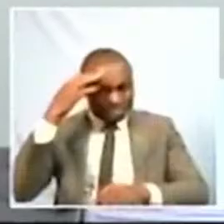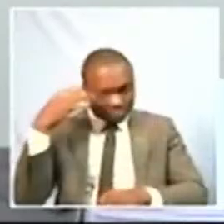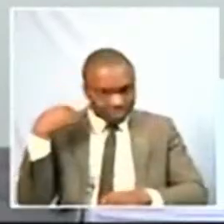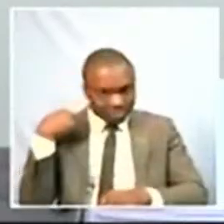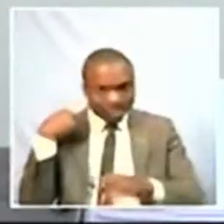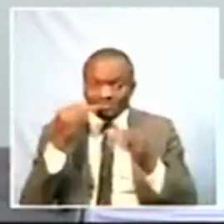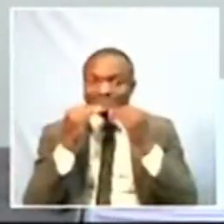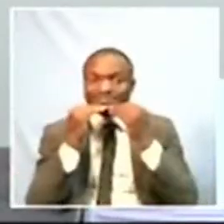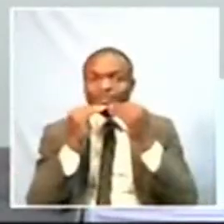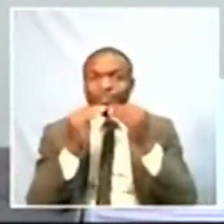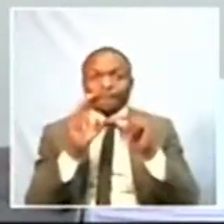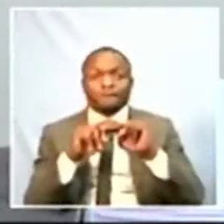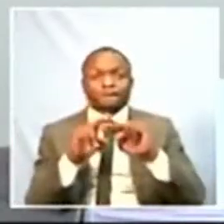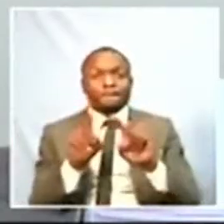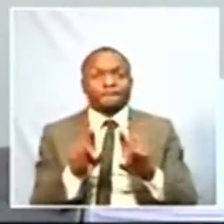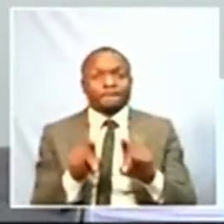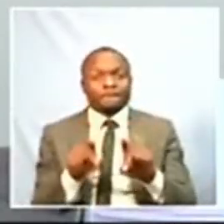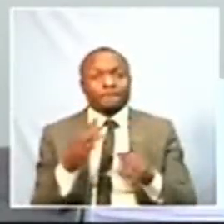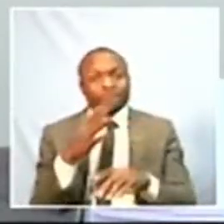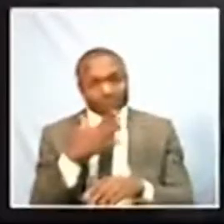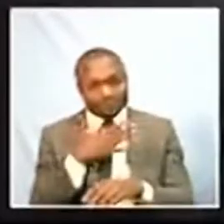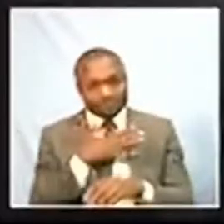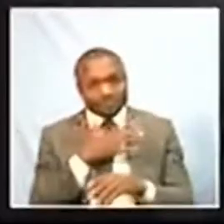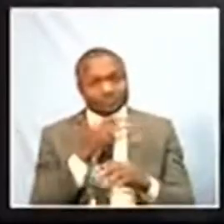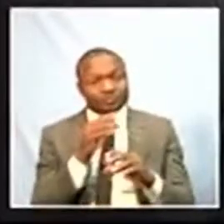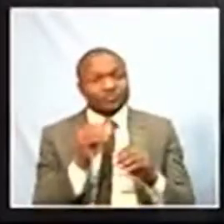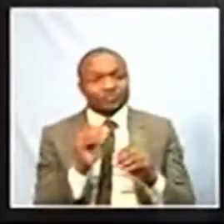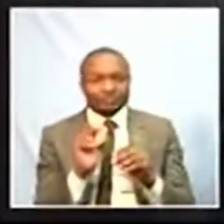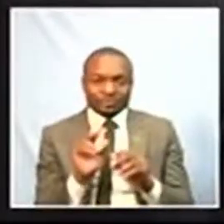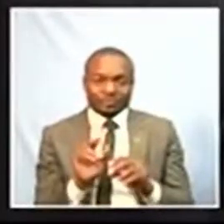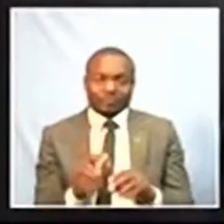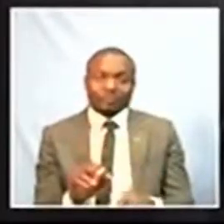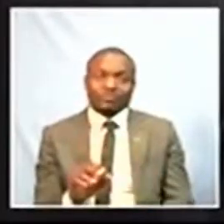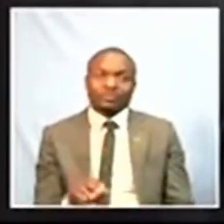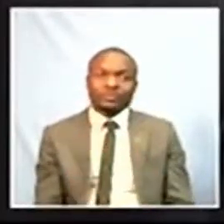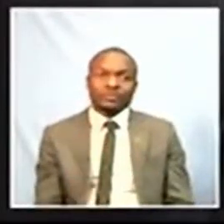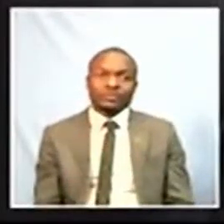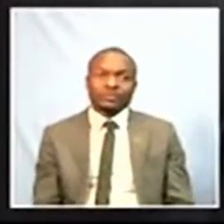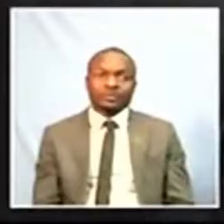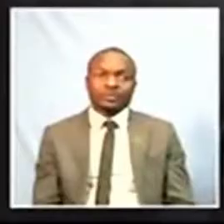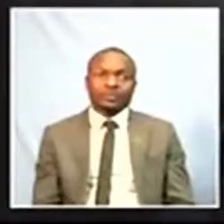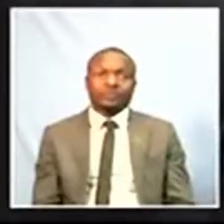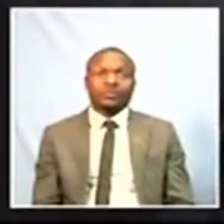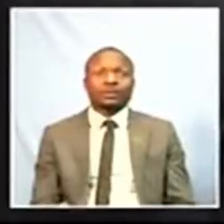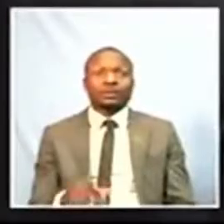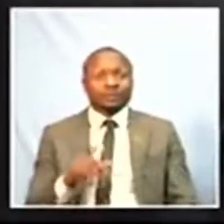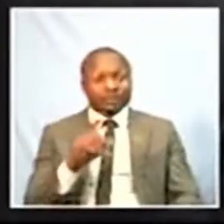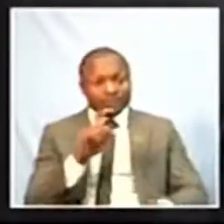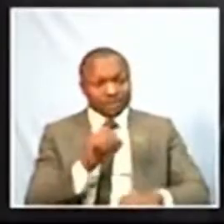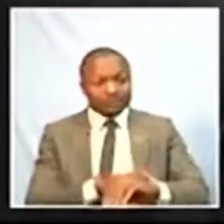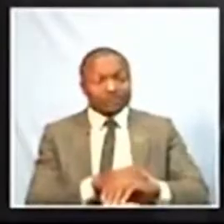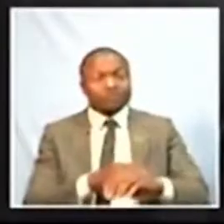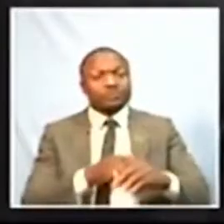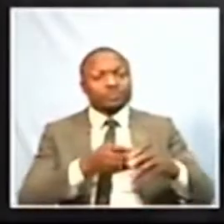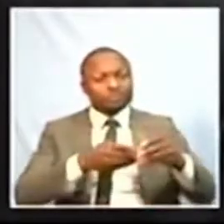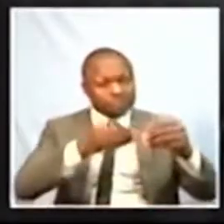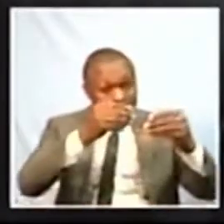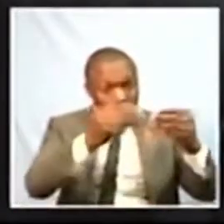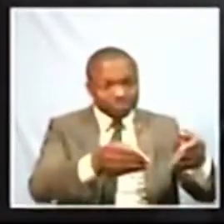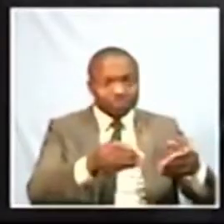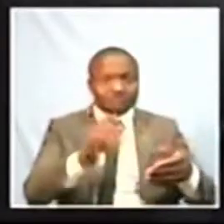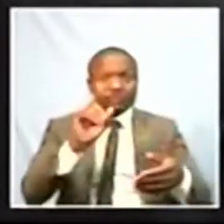Chair, thank you a lot. In my handover, No. I was aware that in my handover, the 1 million from